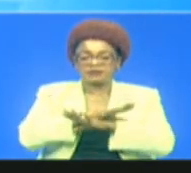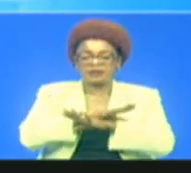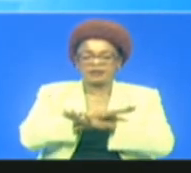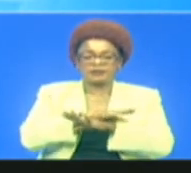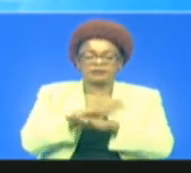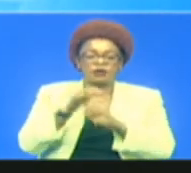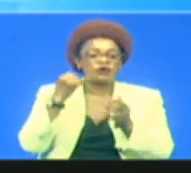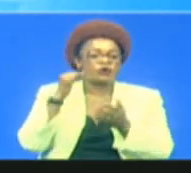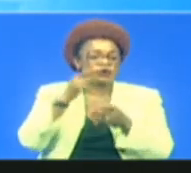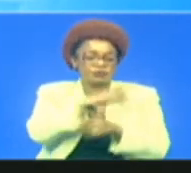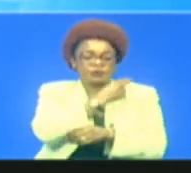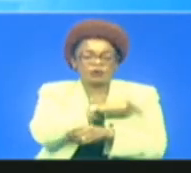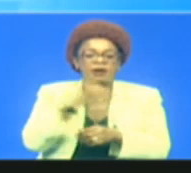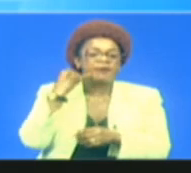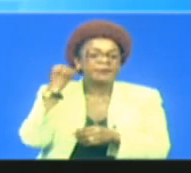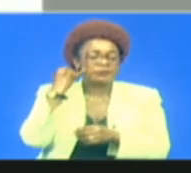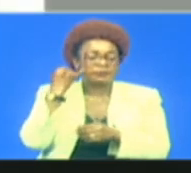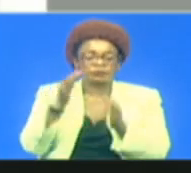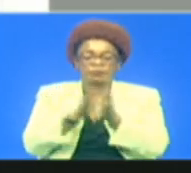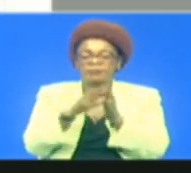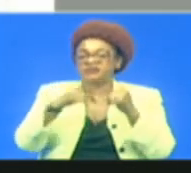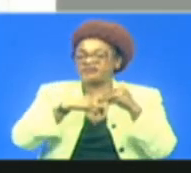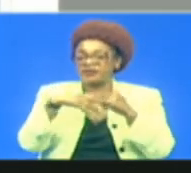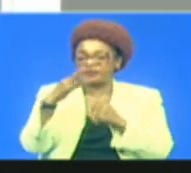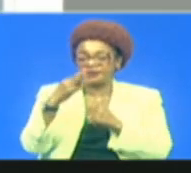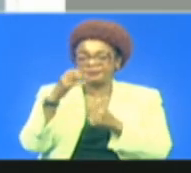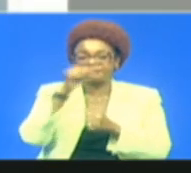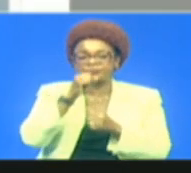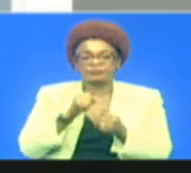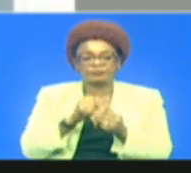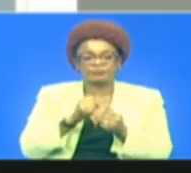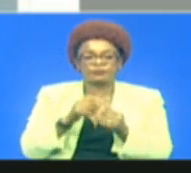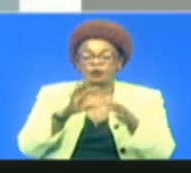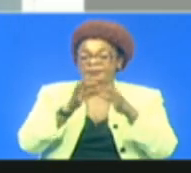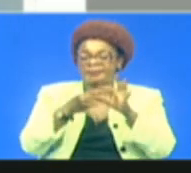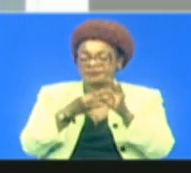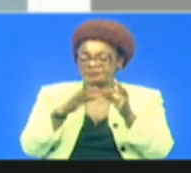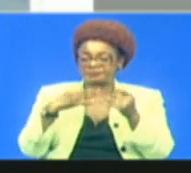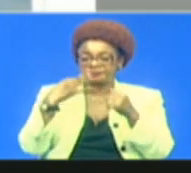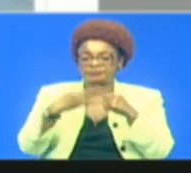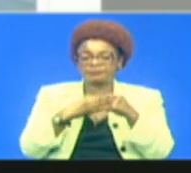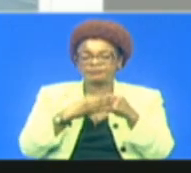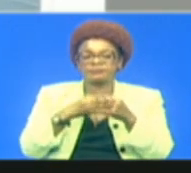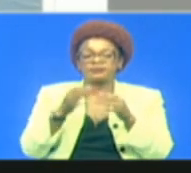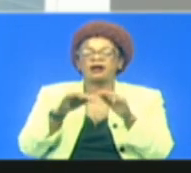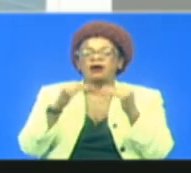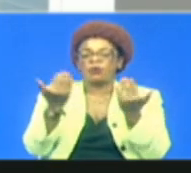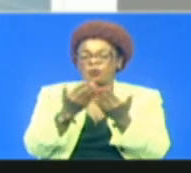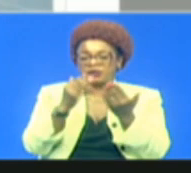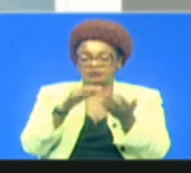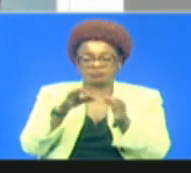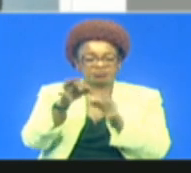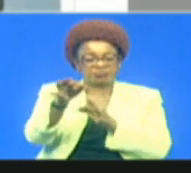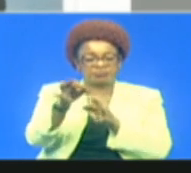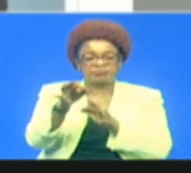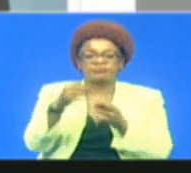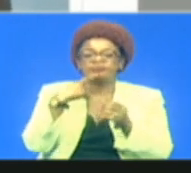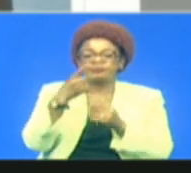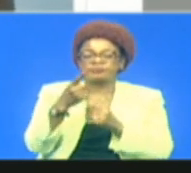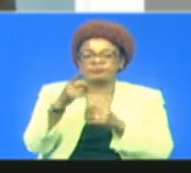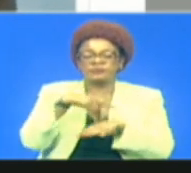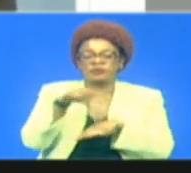Hospital in Nakuru, aged 73. David, who's the Olympic 800 meters champion and world record holder, told Nation Sport that his